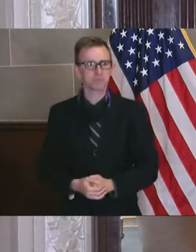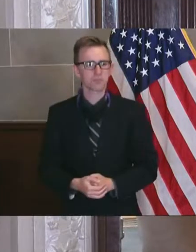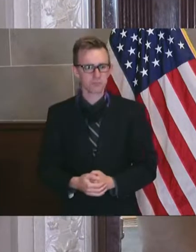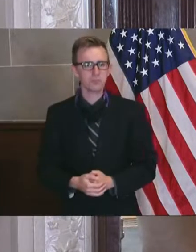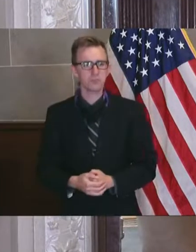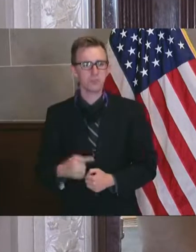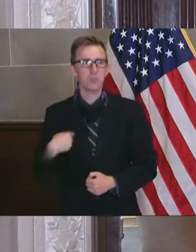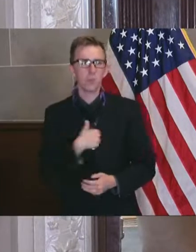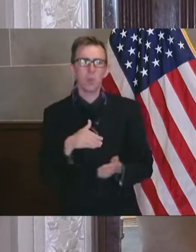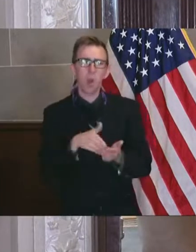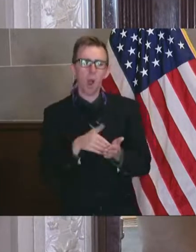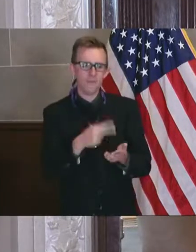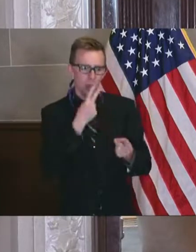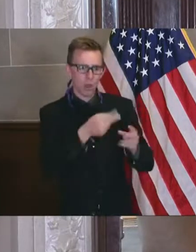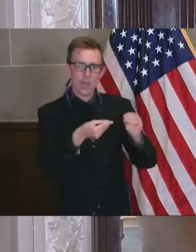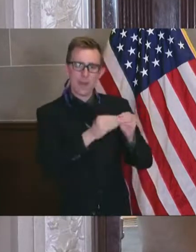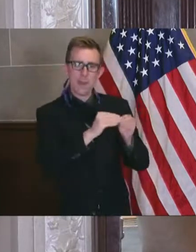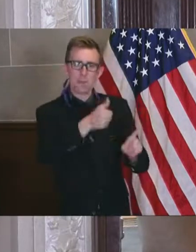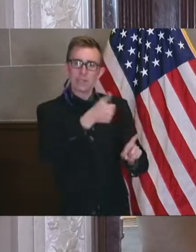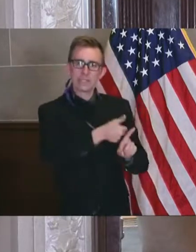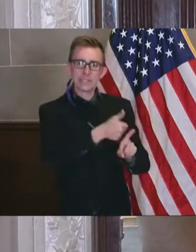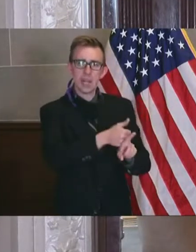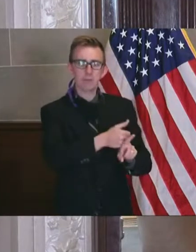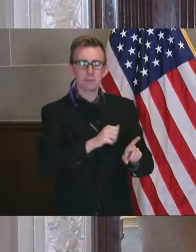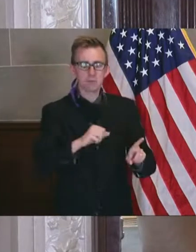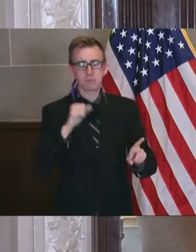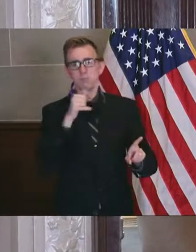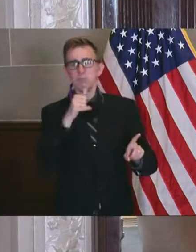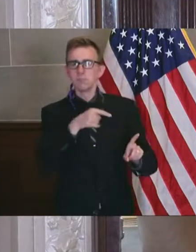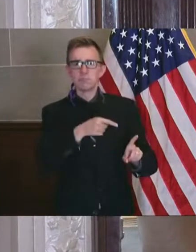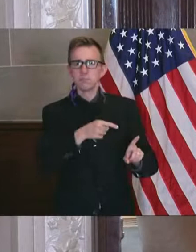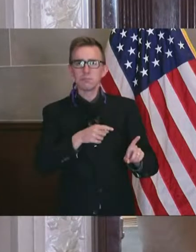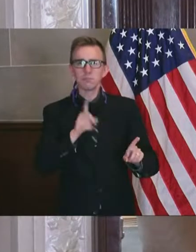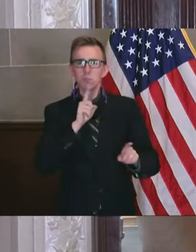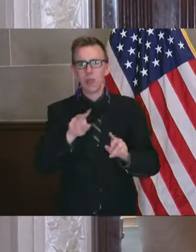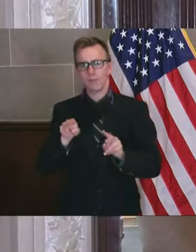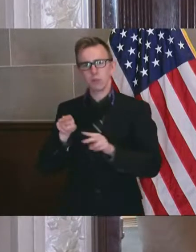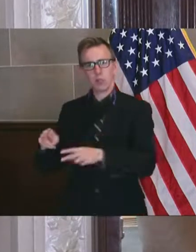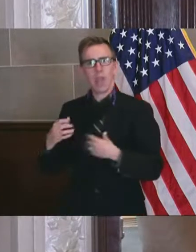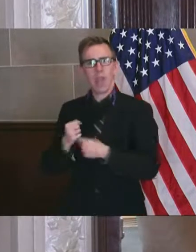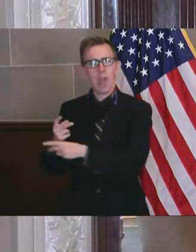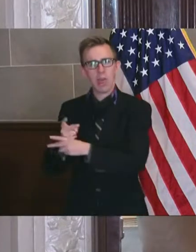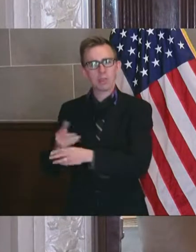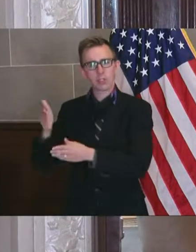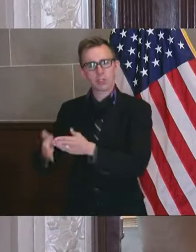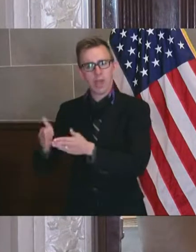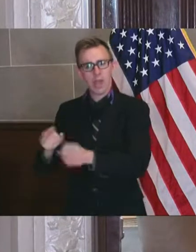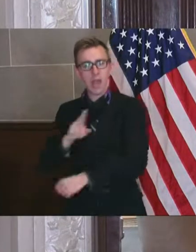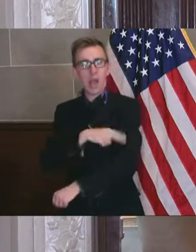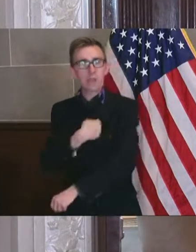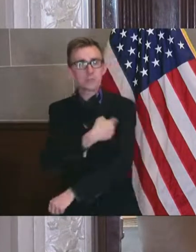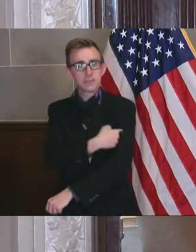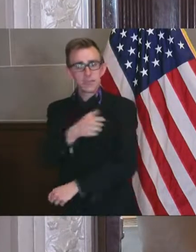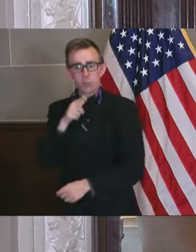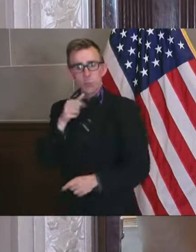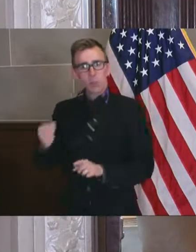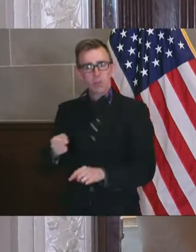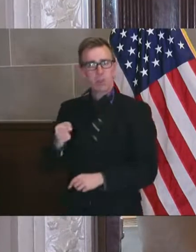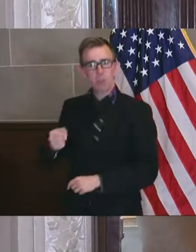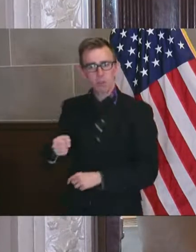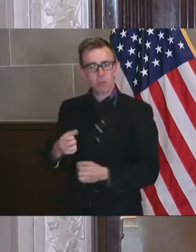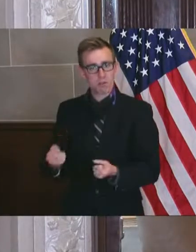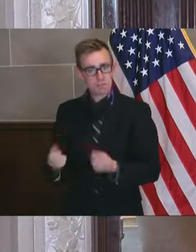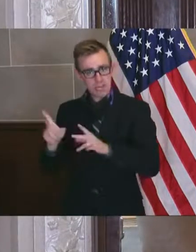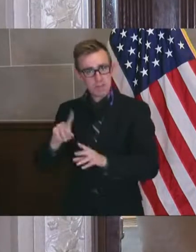concerned about the positive number, which is really, without doing the healthcare side of it, without doing the hospitalization side of it,